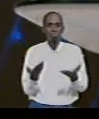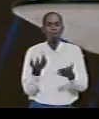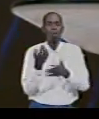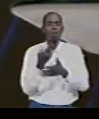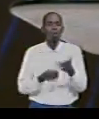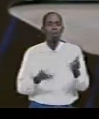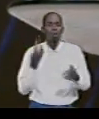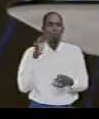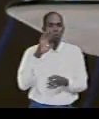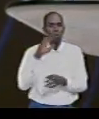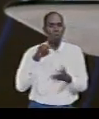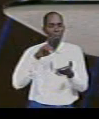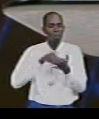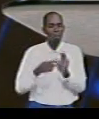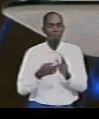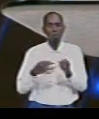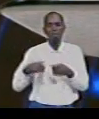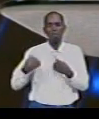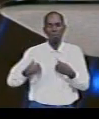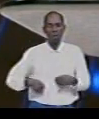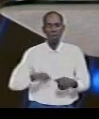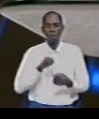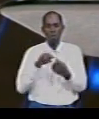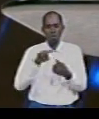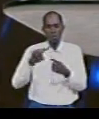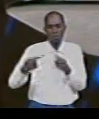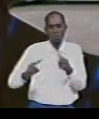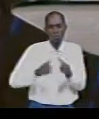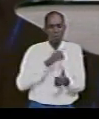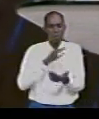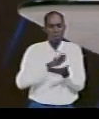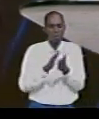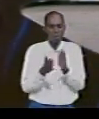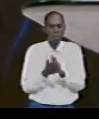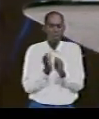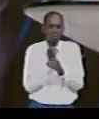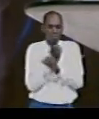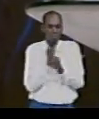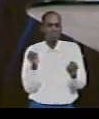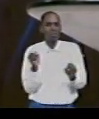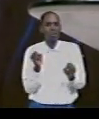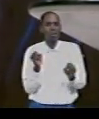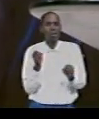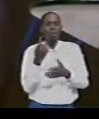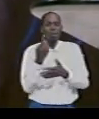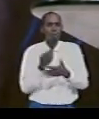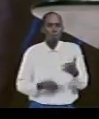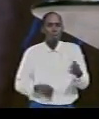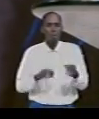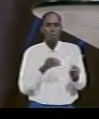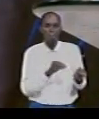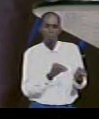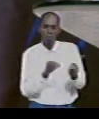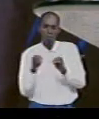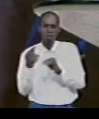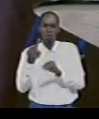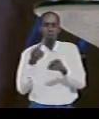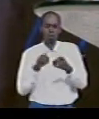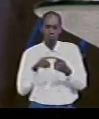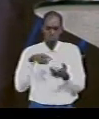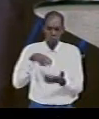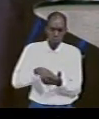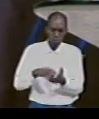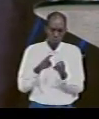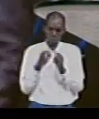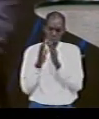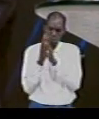of heart when you were saved? What drove you to your knees for sanctification? How did